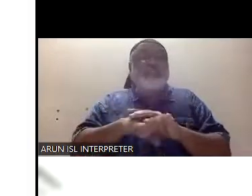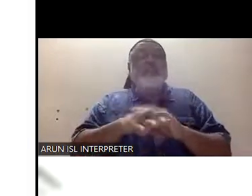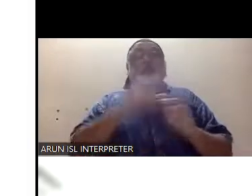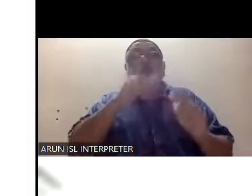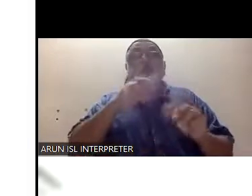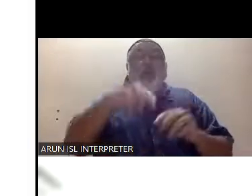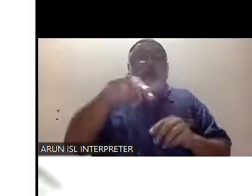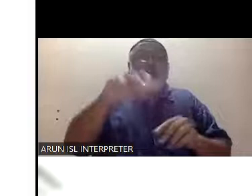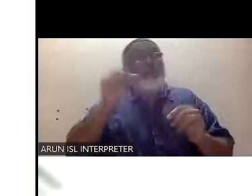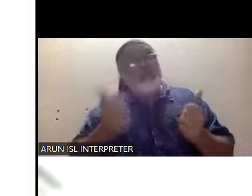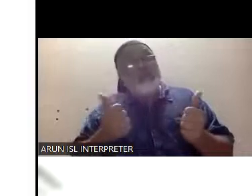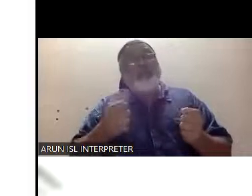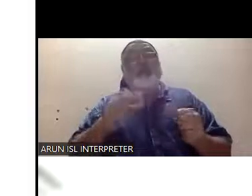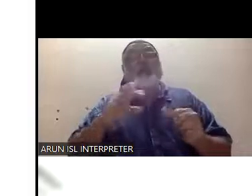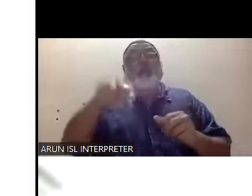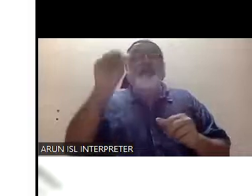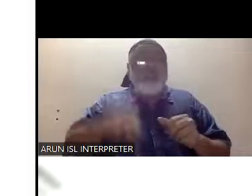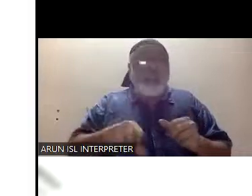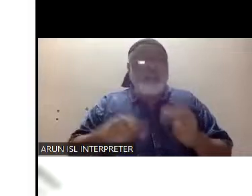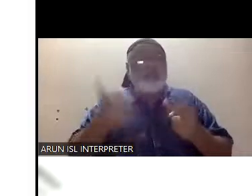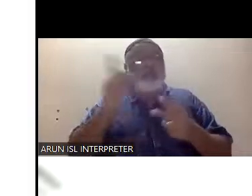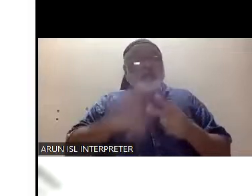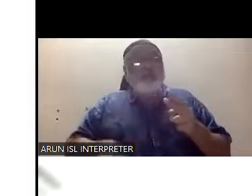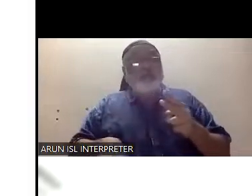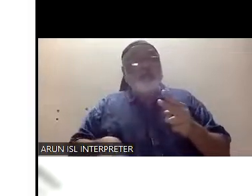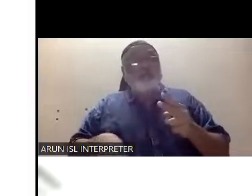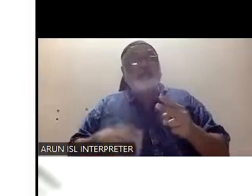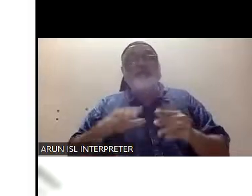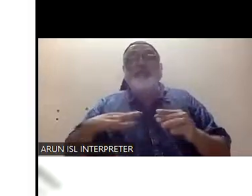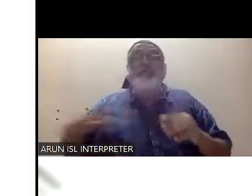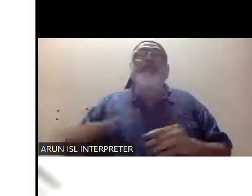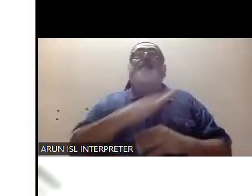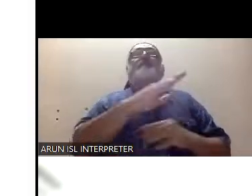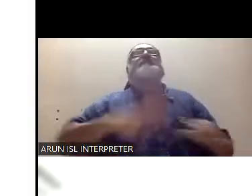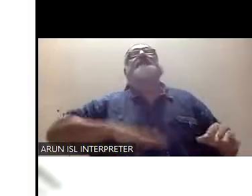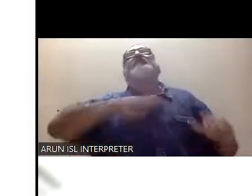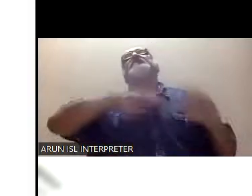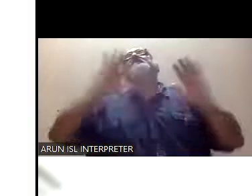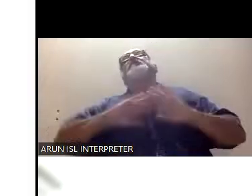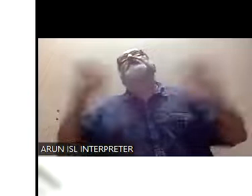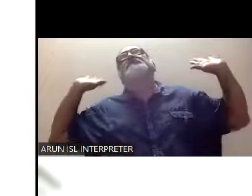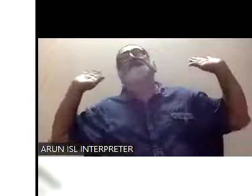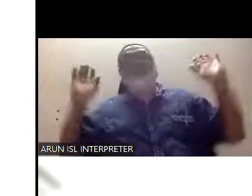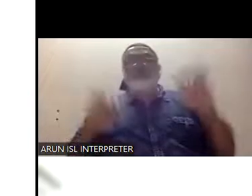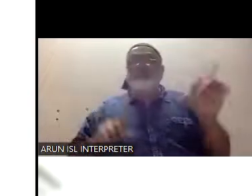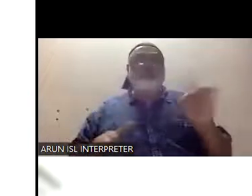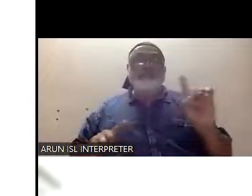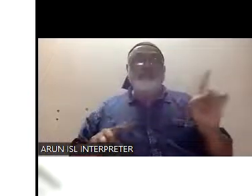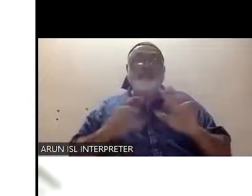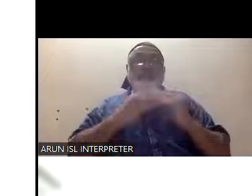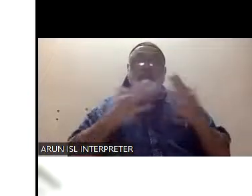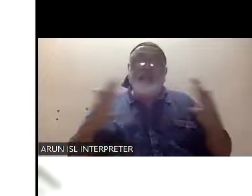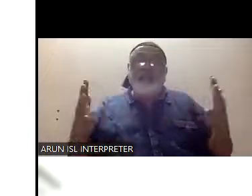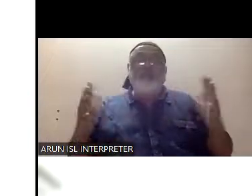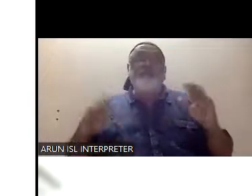non-ambulant disabilities, our basic understanding always was that ramp is the big feature which is required. But other than